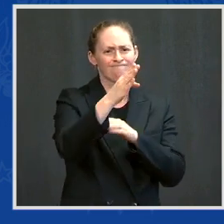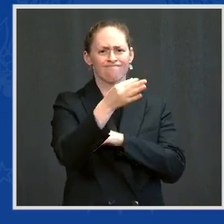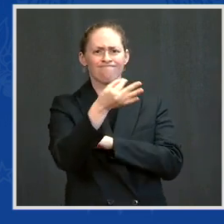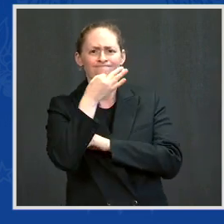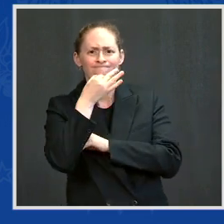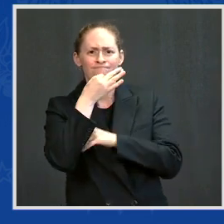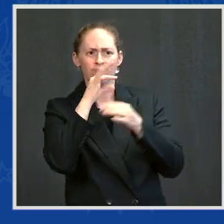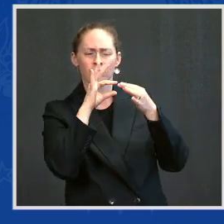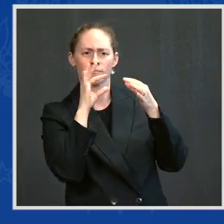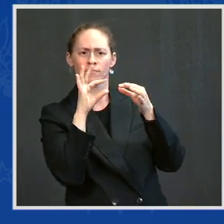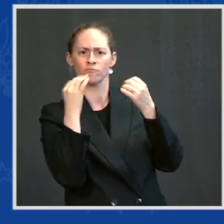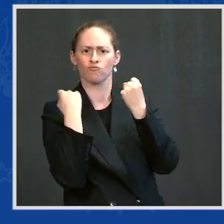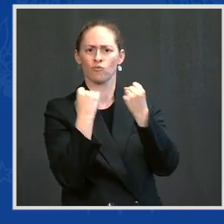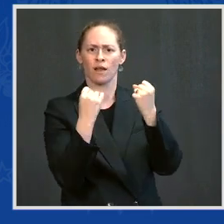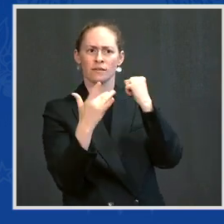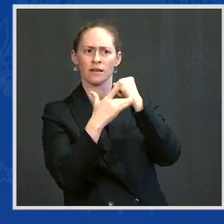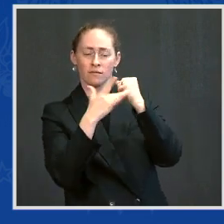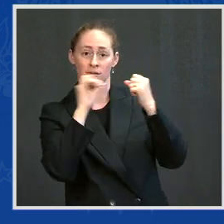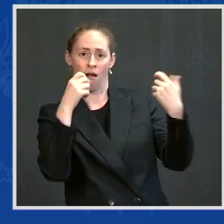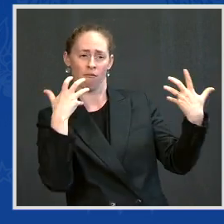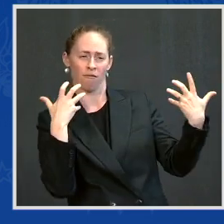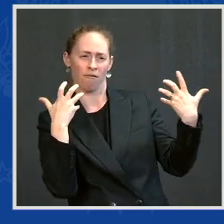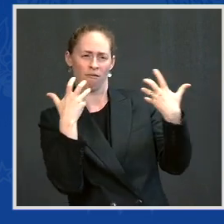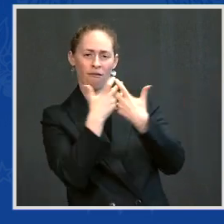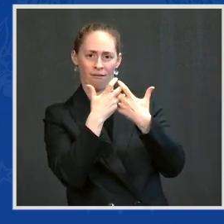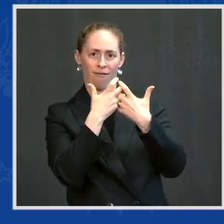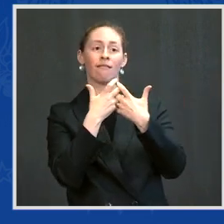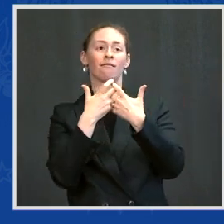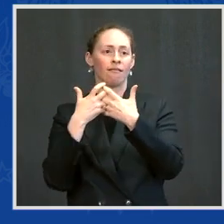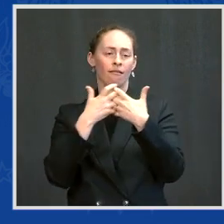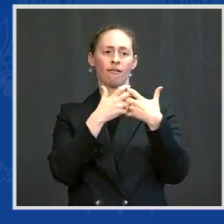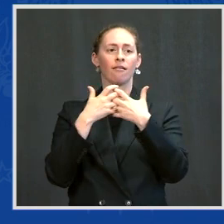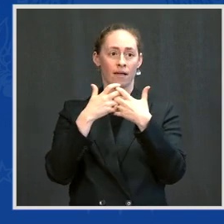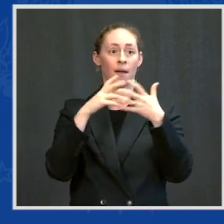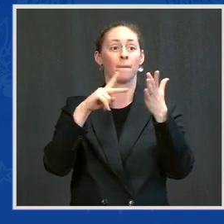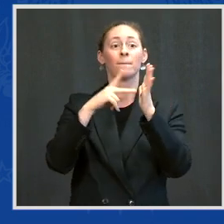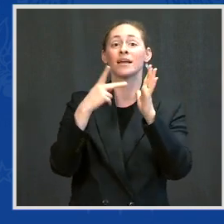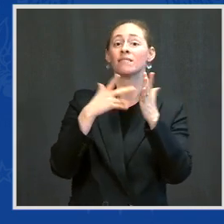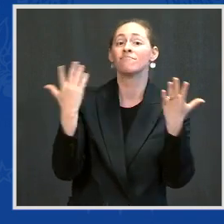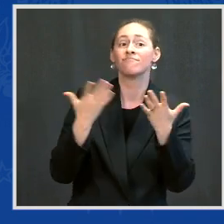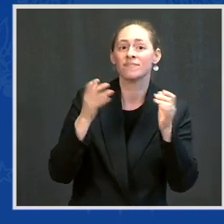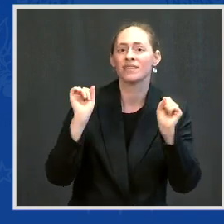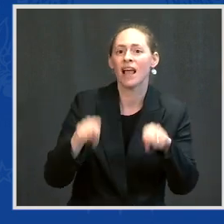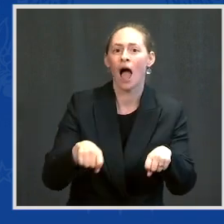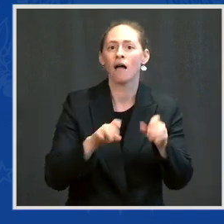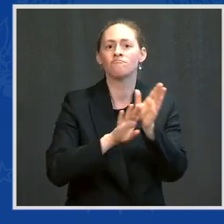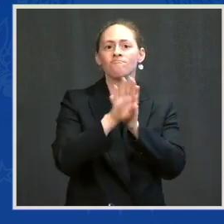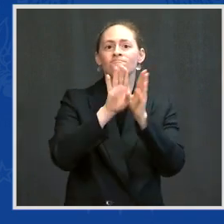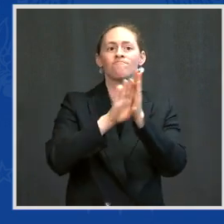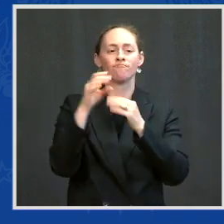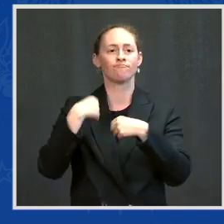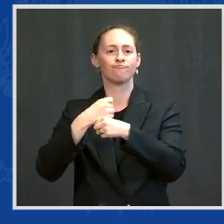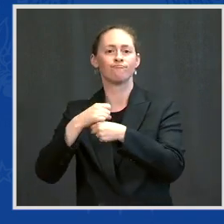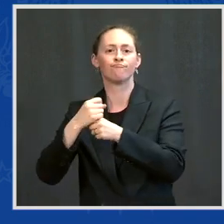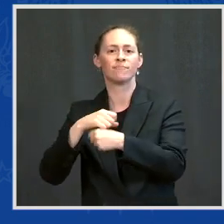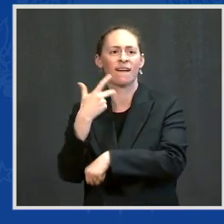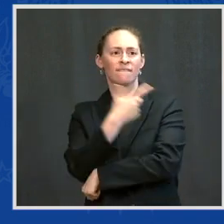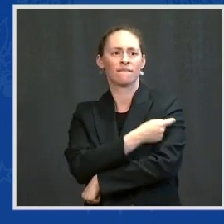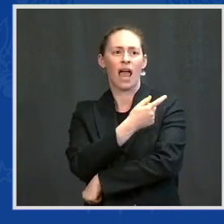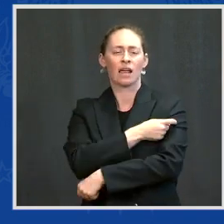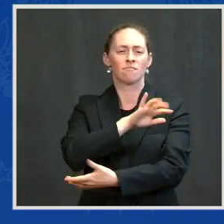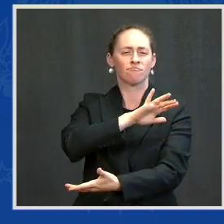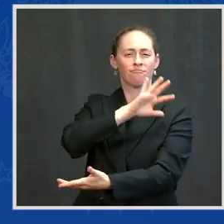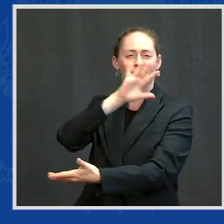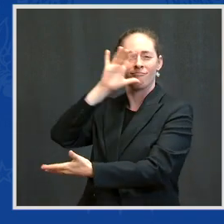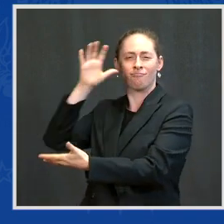will boost global vaccine supply and contribute to accelerating a complete ending of COVID-19. Through